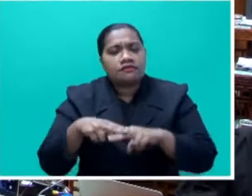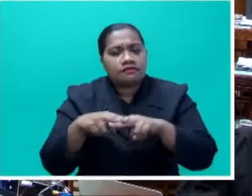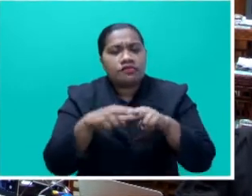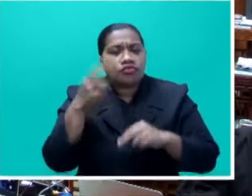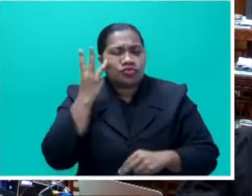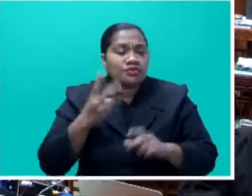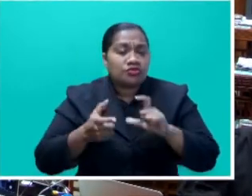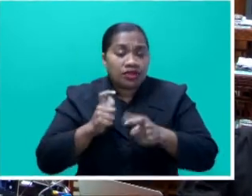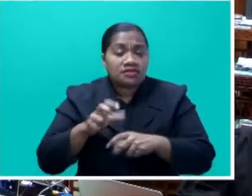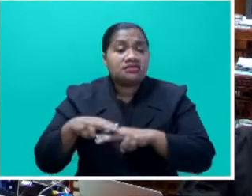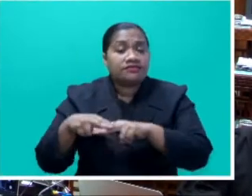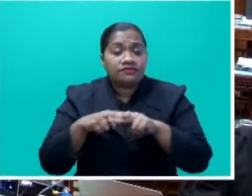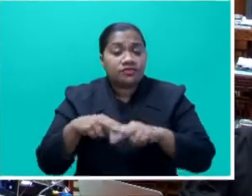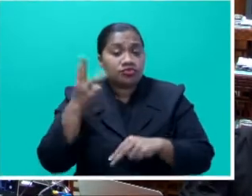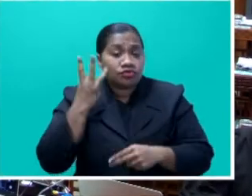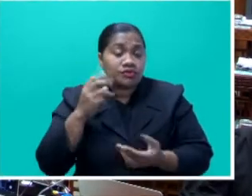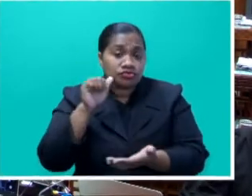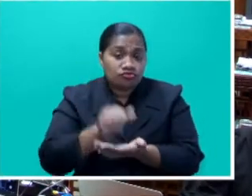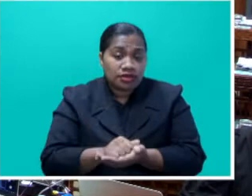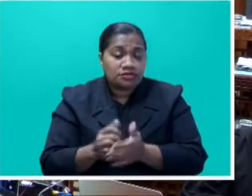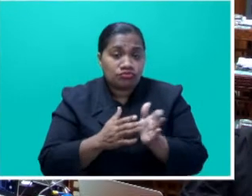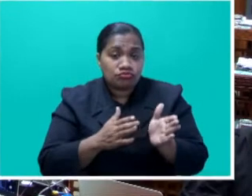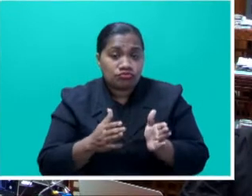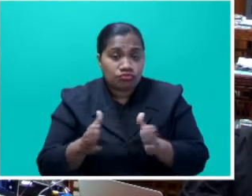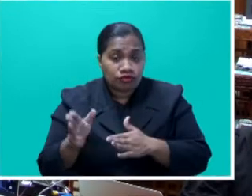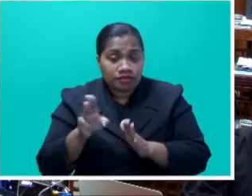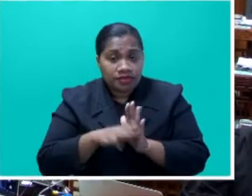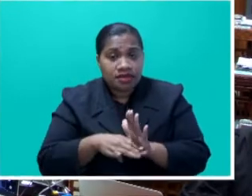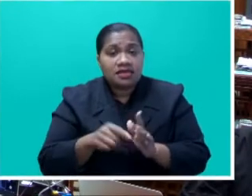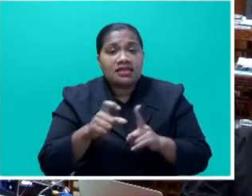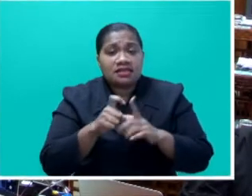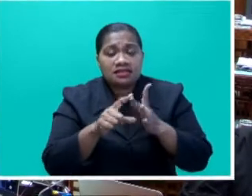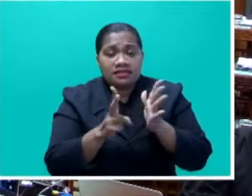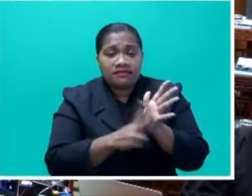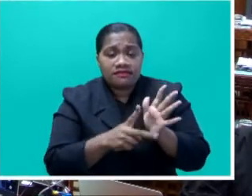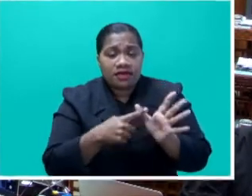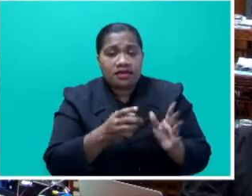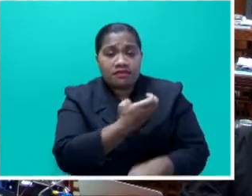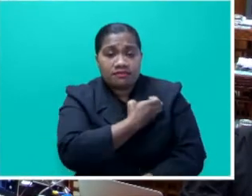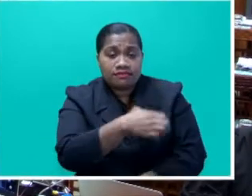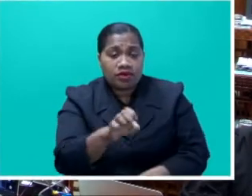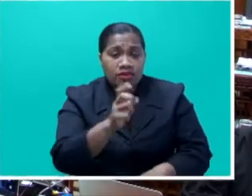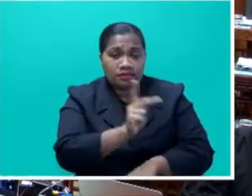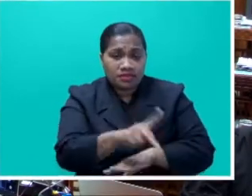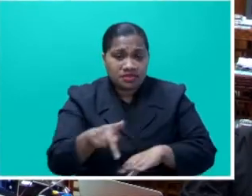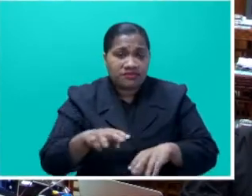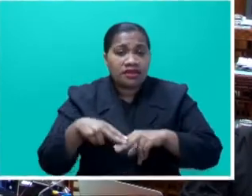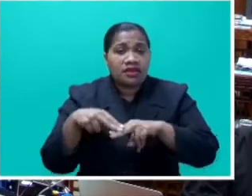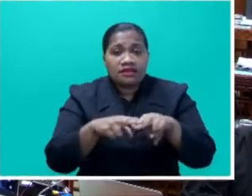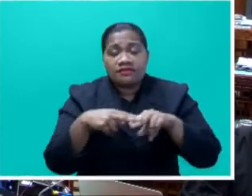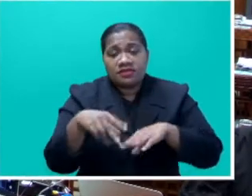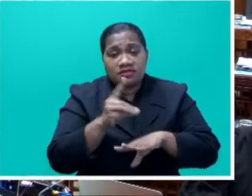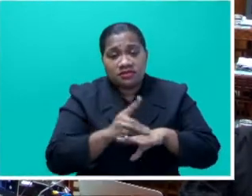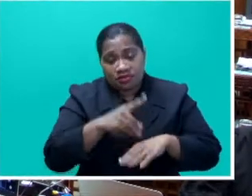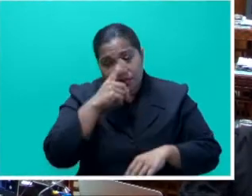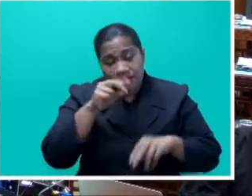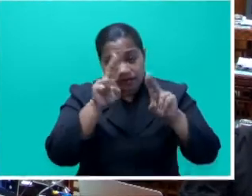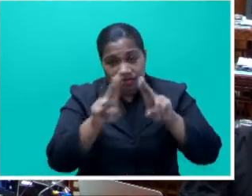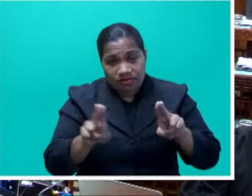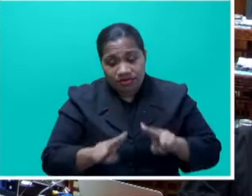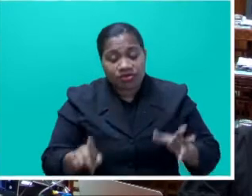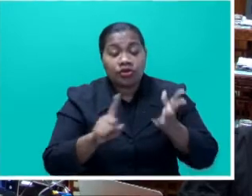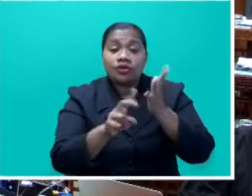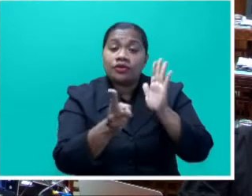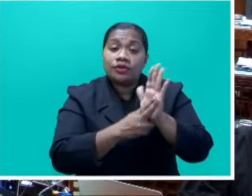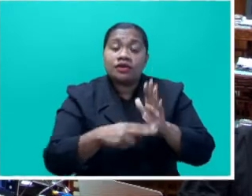Rights Movement, DIVA, Empower Pacific, Red Cross, MSP, the Fiji Disabled People's Federation, UN Women,